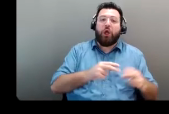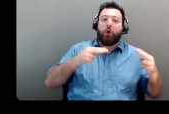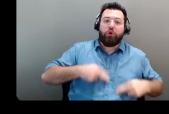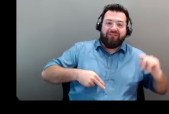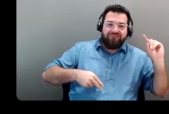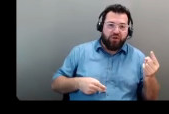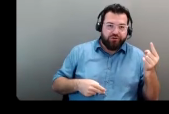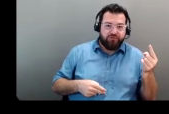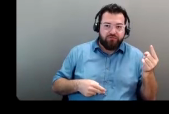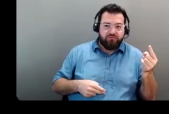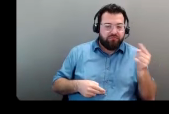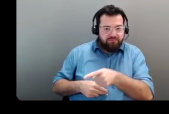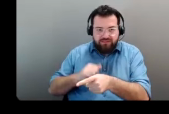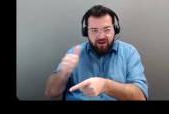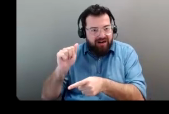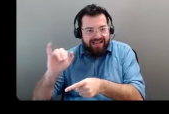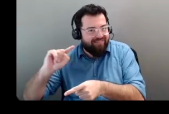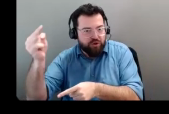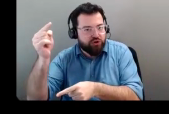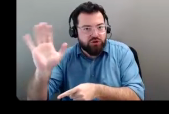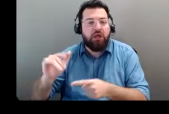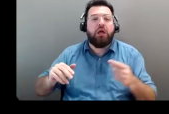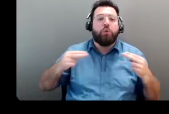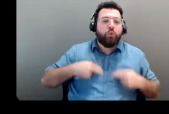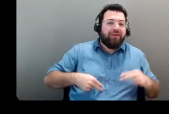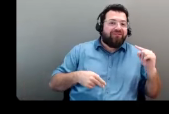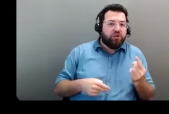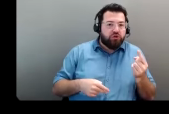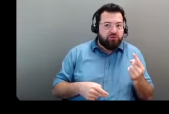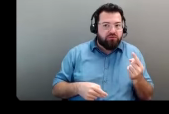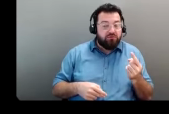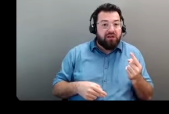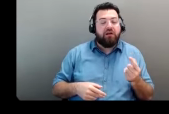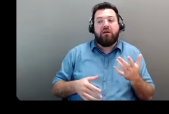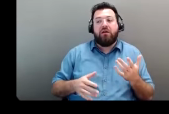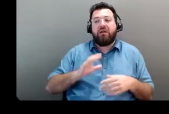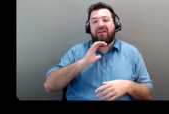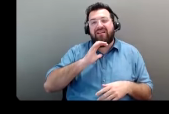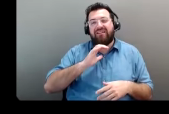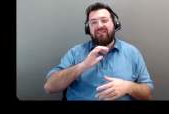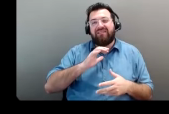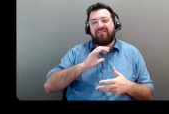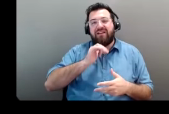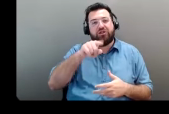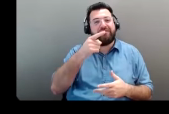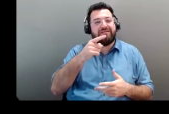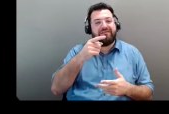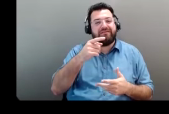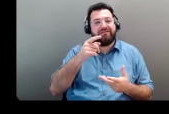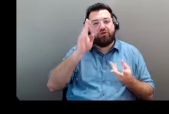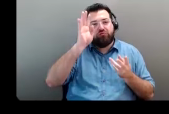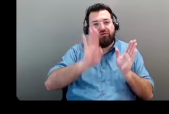first. Like, instead of asking, students to just, go like, or creating curriculum